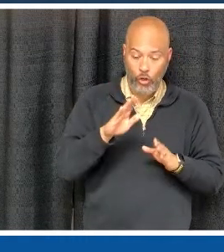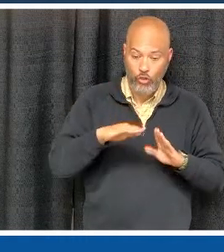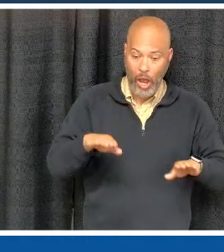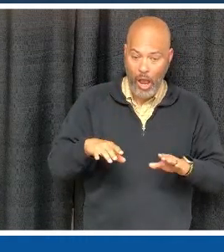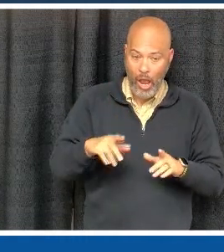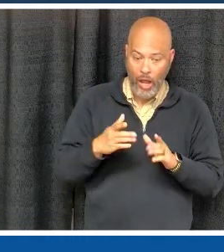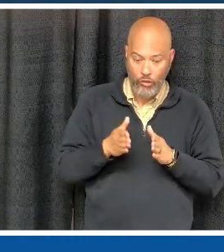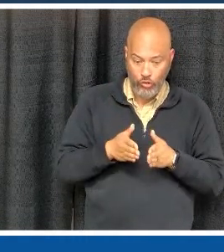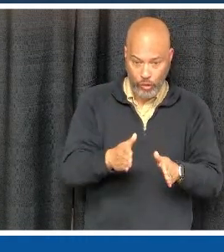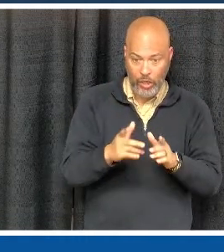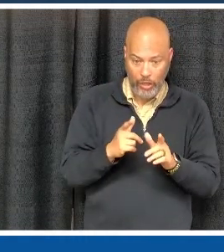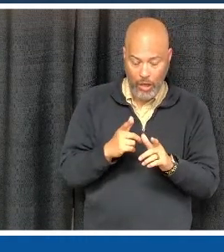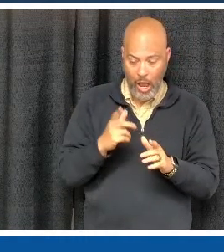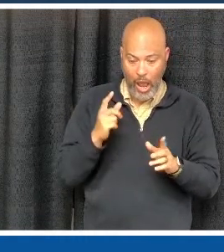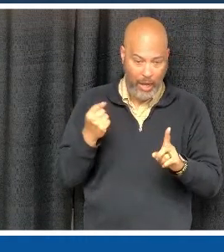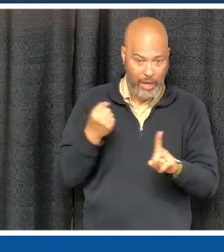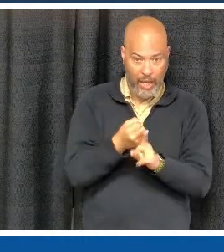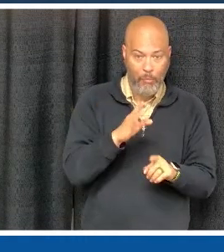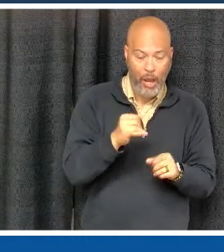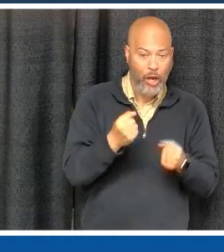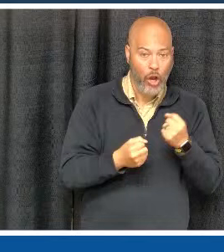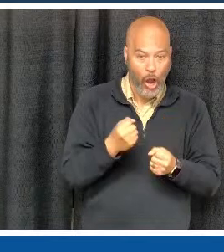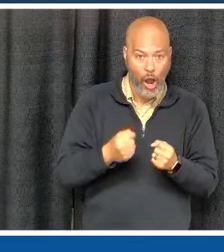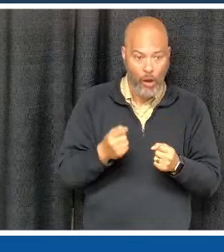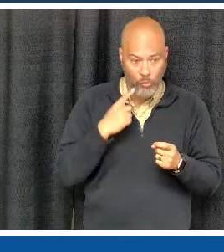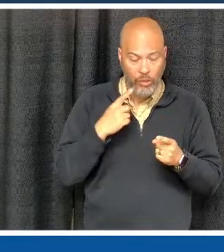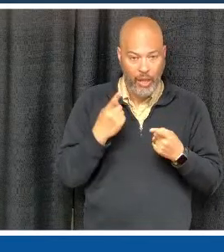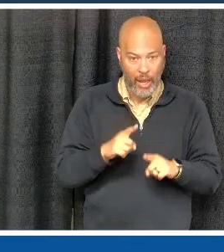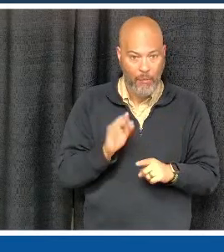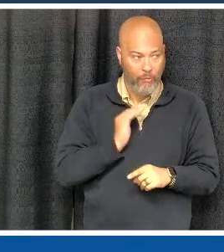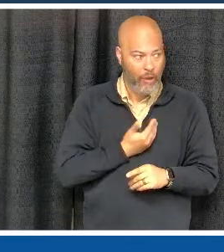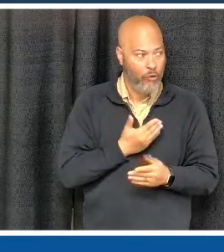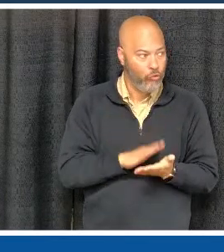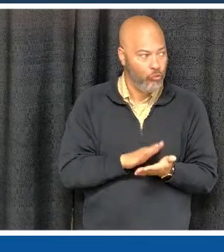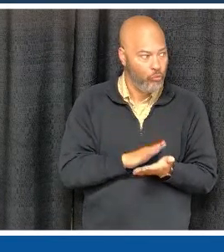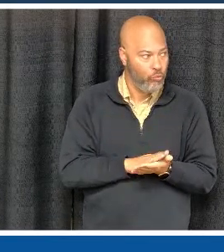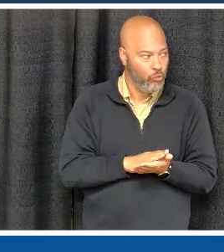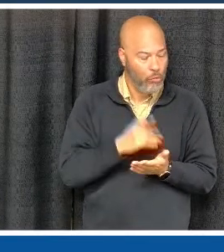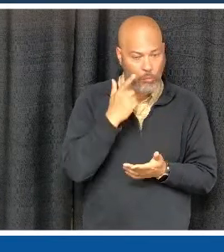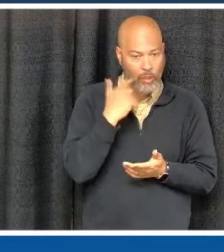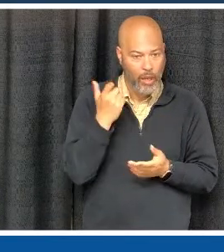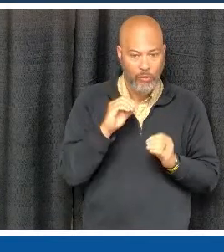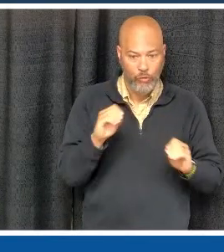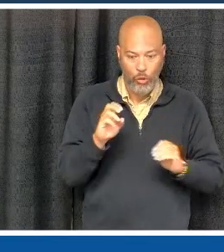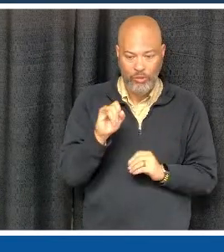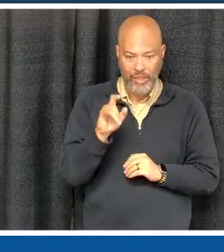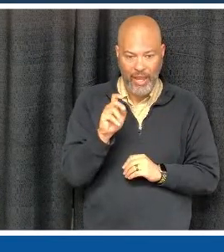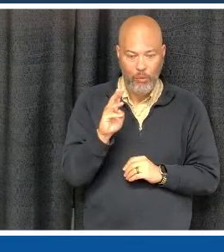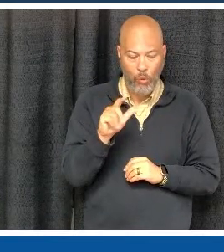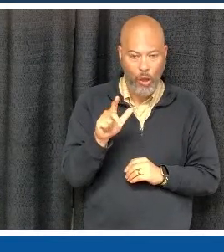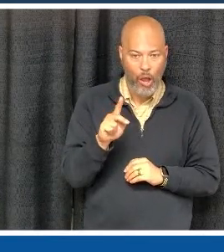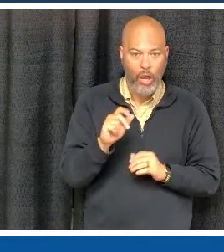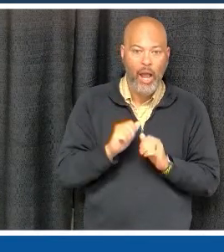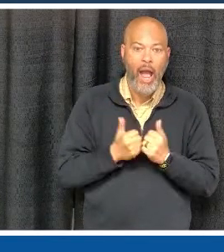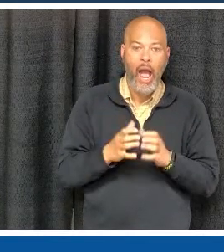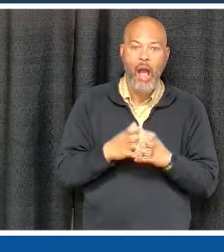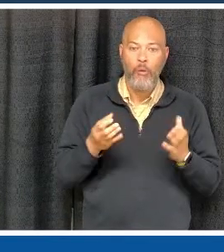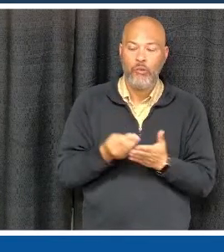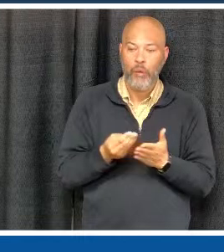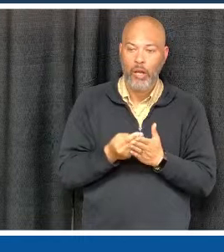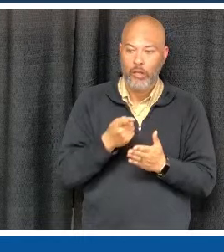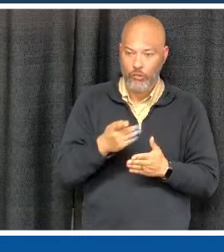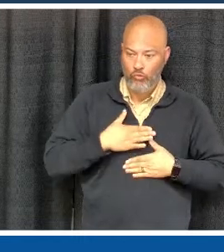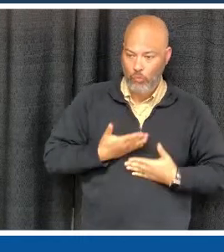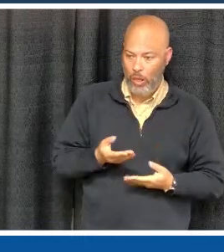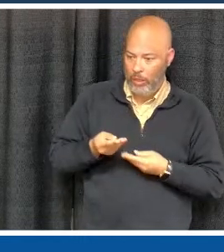the street and gets hit by a car, which has happened at one of our schools because there was no sidewalk, how much money would you pay